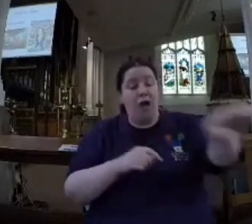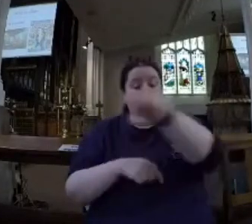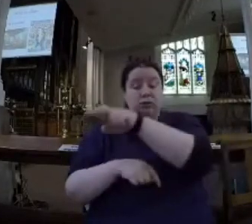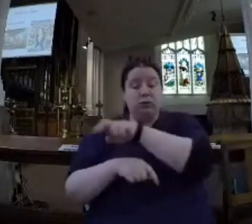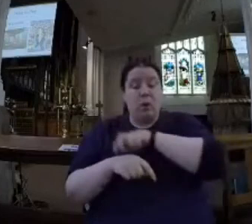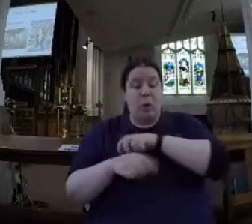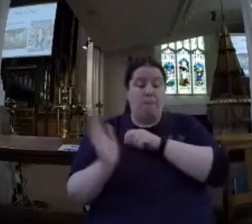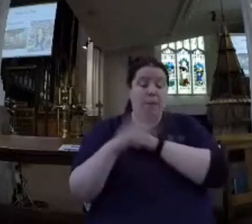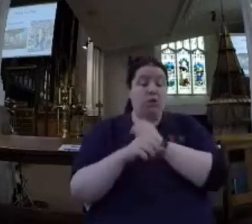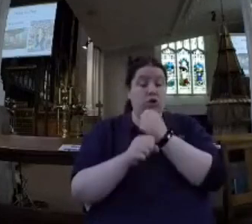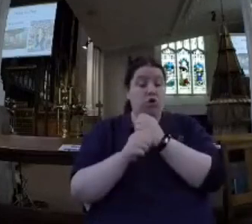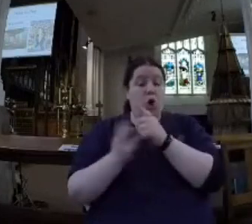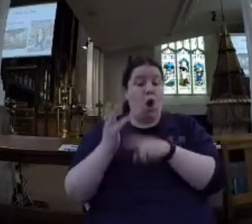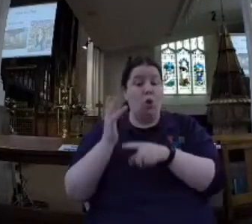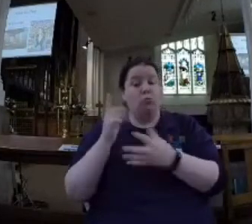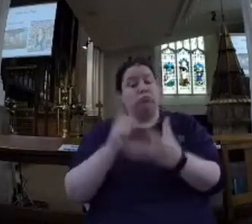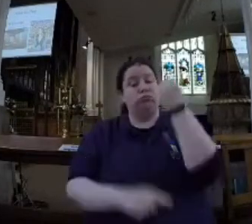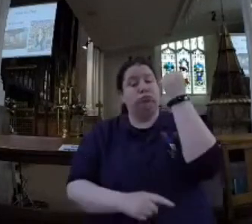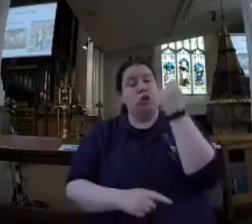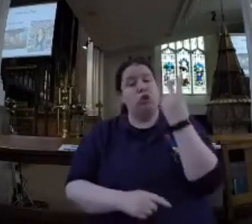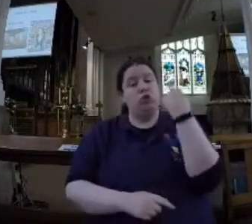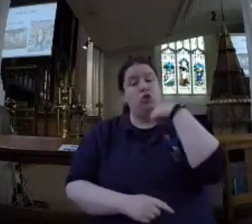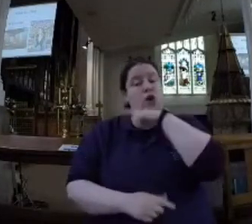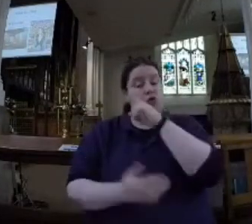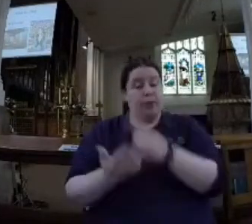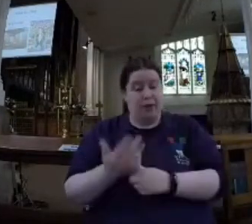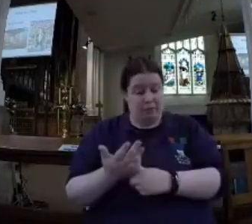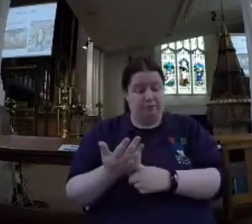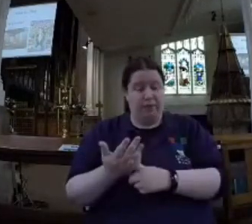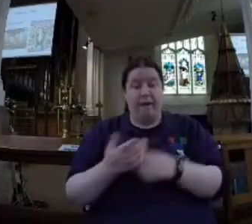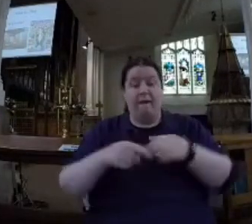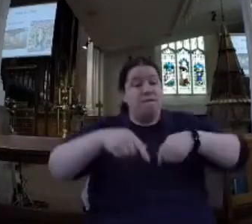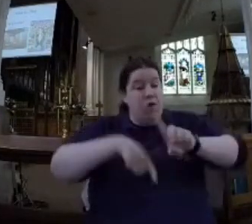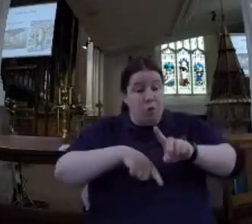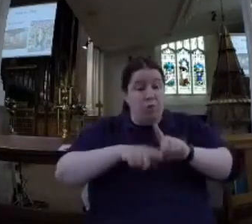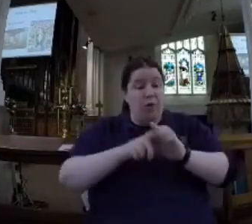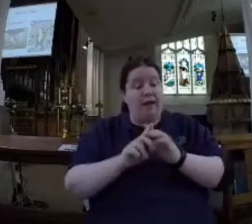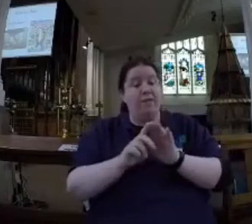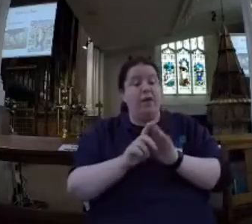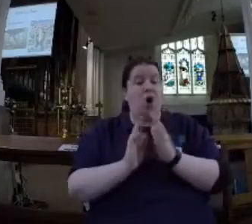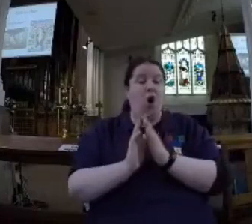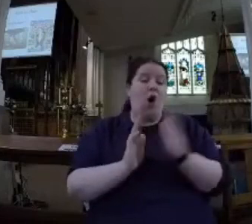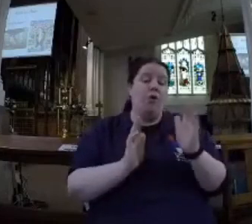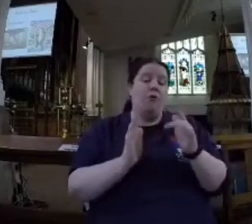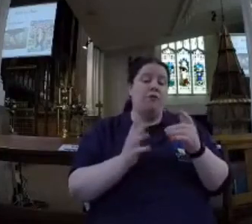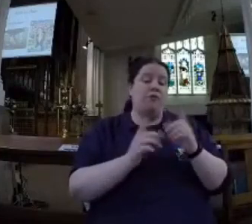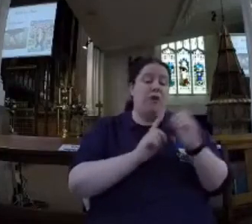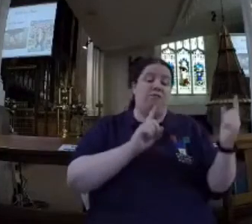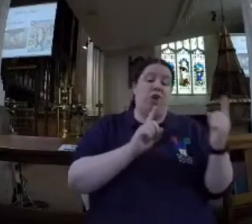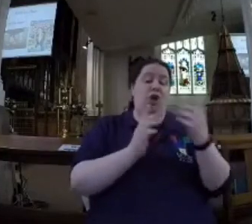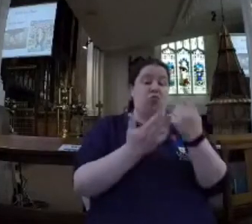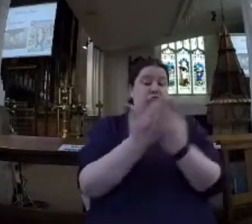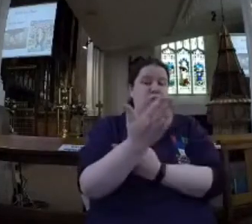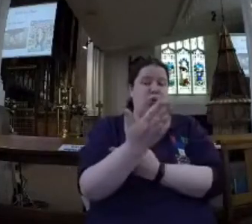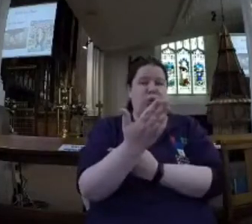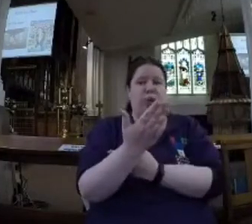the offside rule. And I won't ask you to explain it because we have VAR to help us now. Yeah, well, never mind. And so on. Anyway,